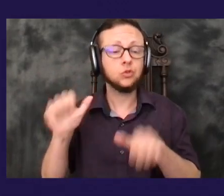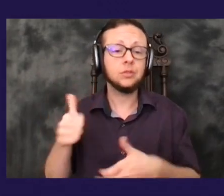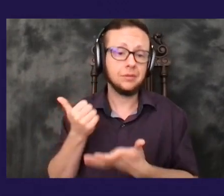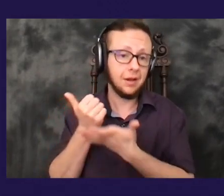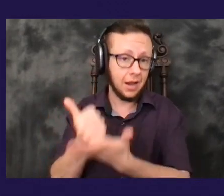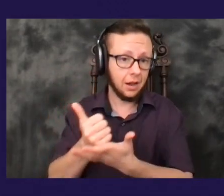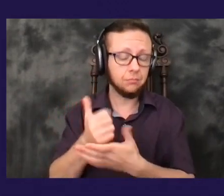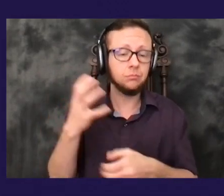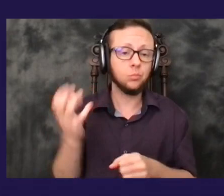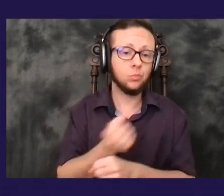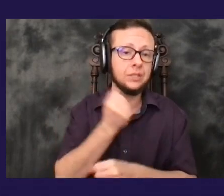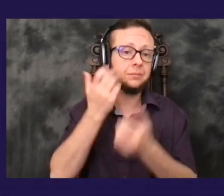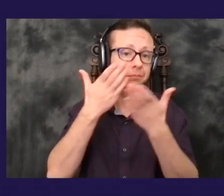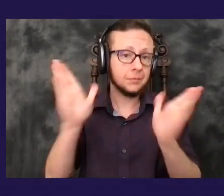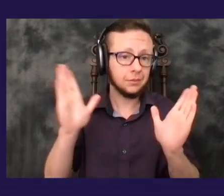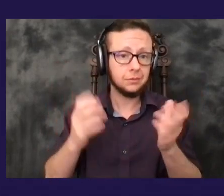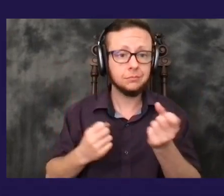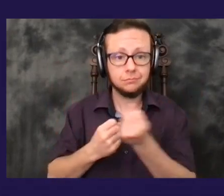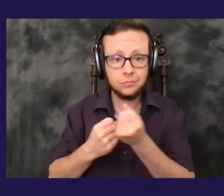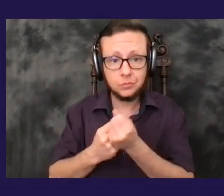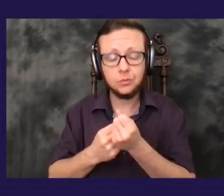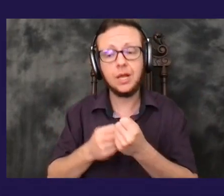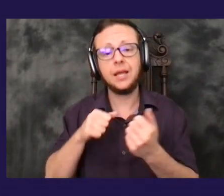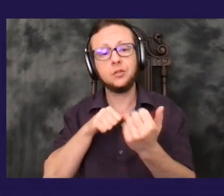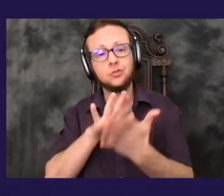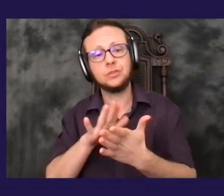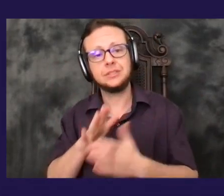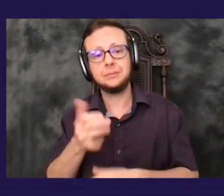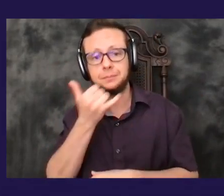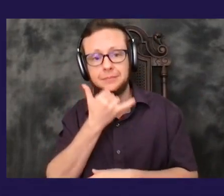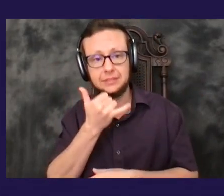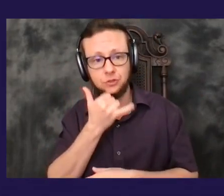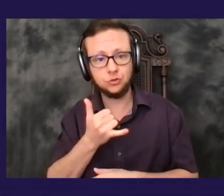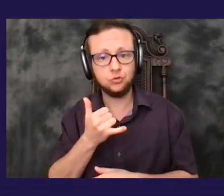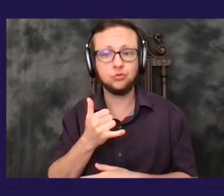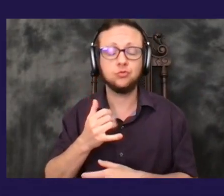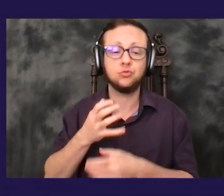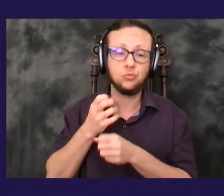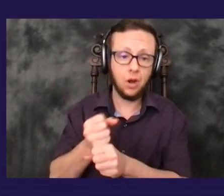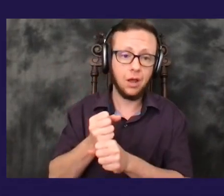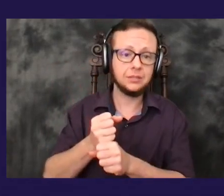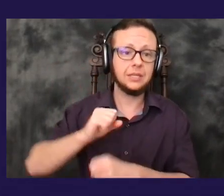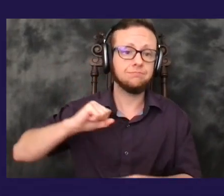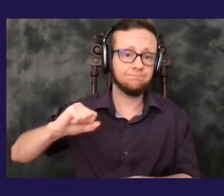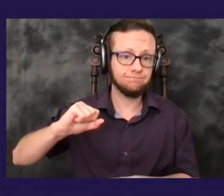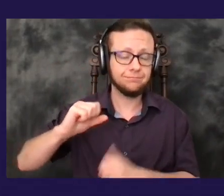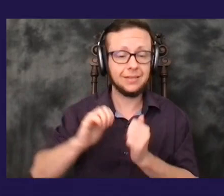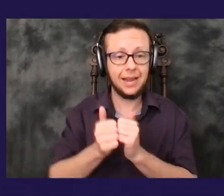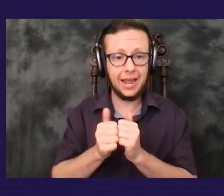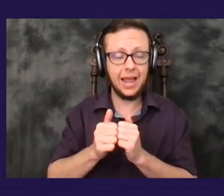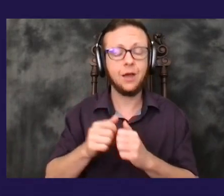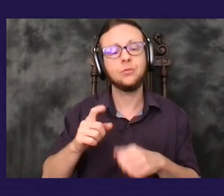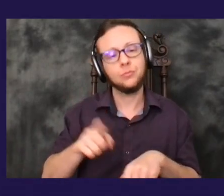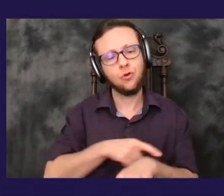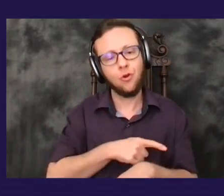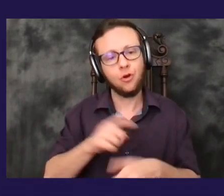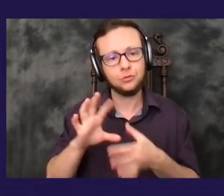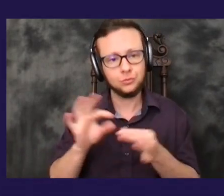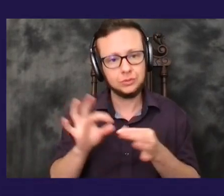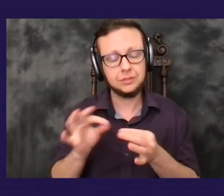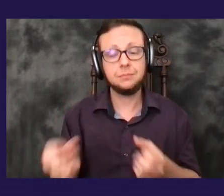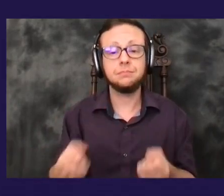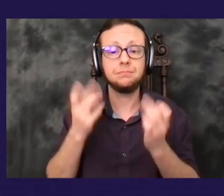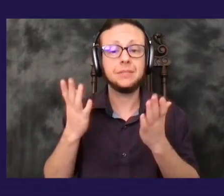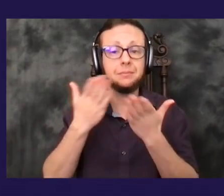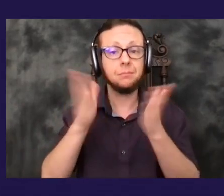and better able to address mistrust and resistance. How you do this is a long story that many public health law experts